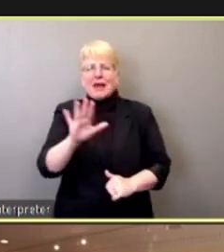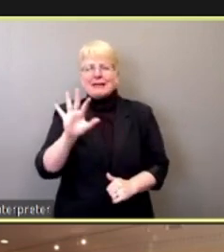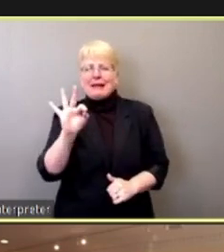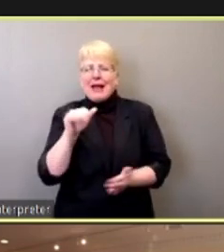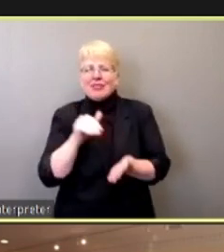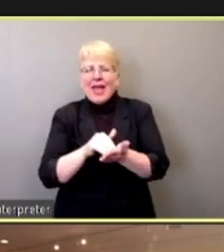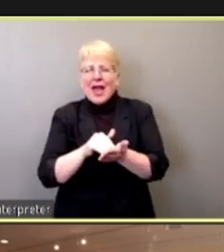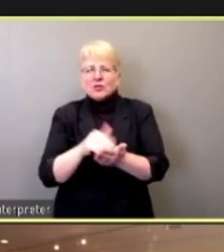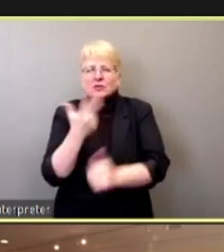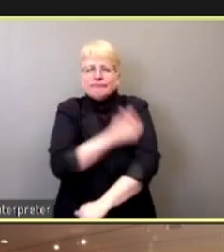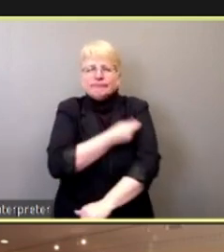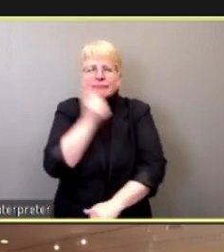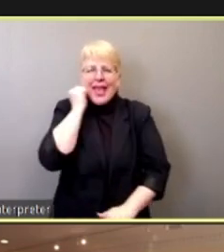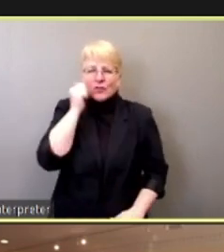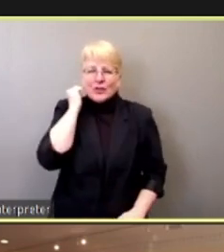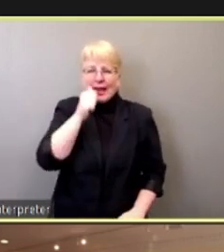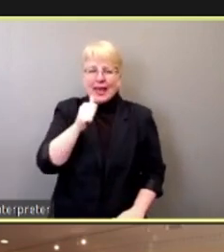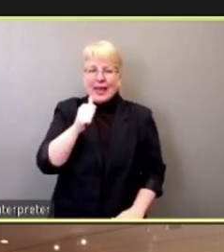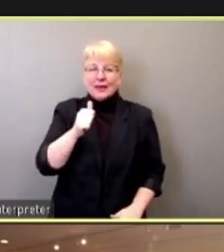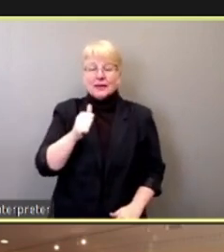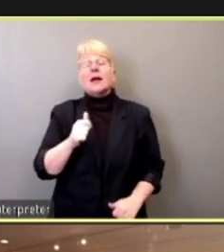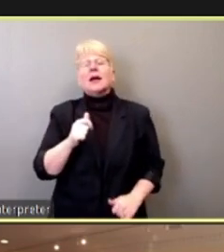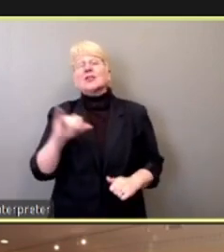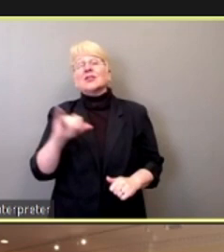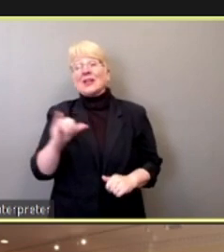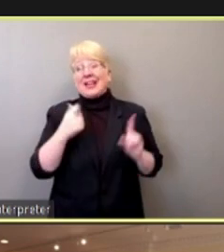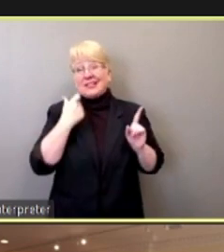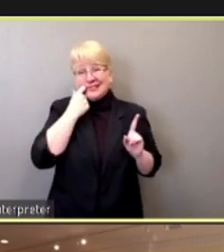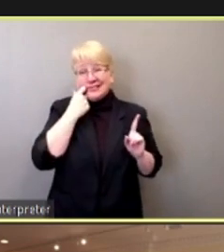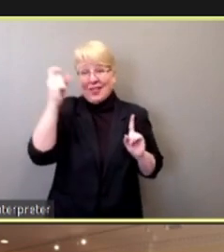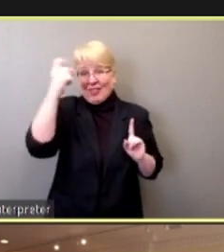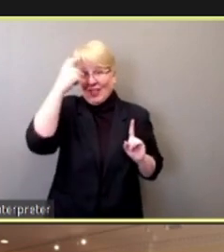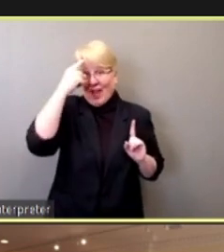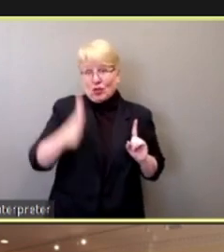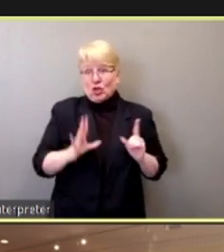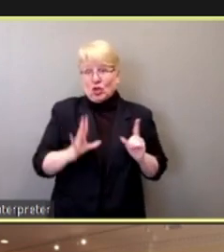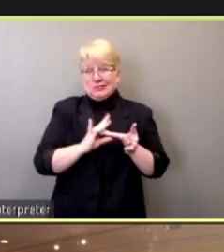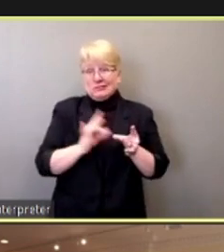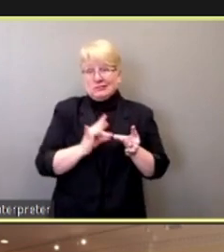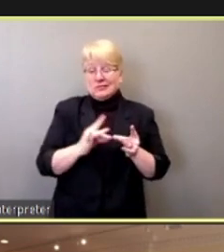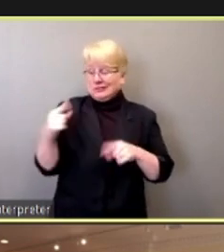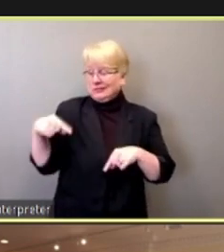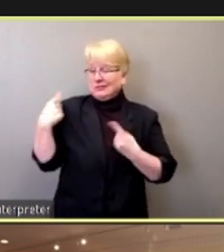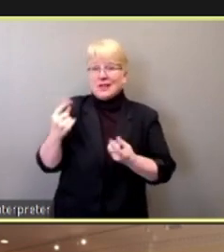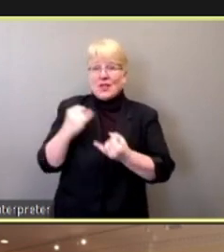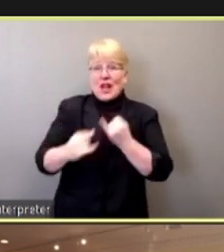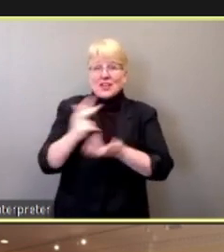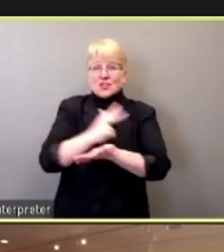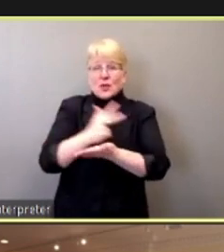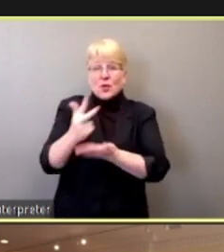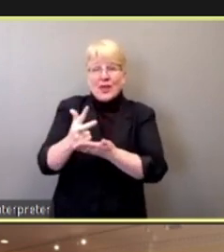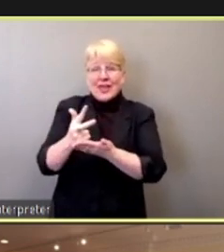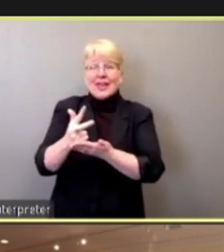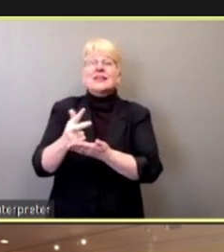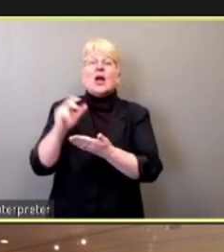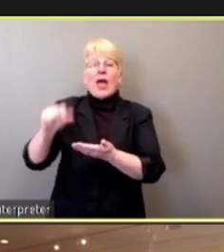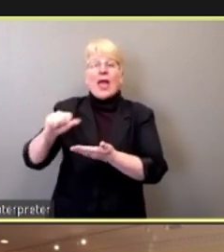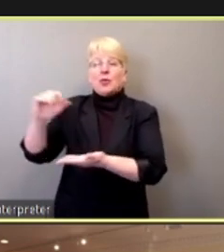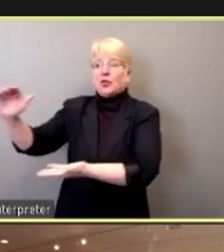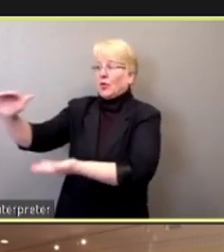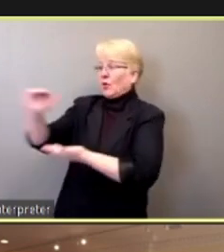day. Fortunately, as the governor mentioned, in the last 3 weeks, we've had slight increases in the amount of vaccine we've